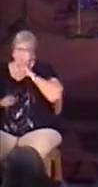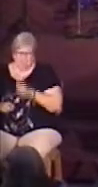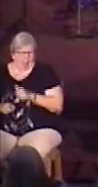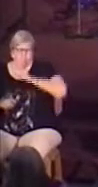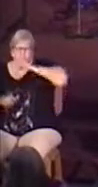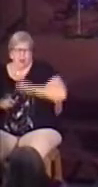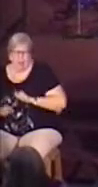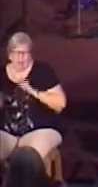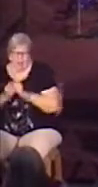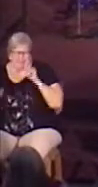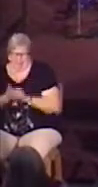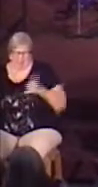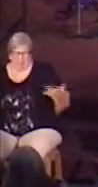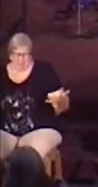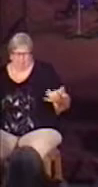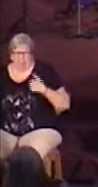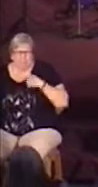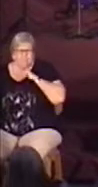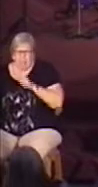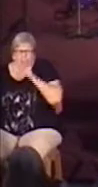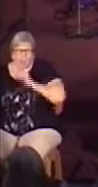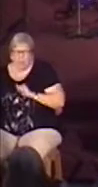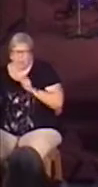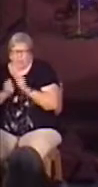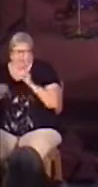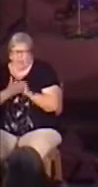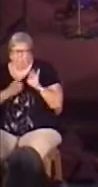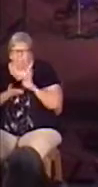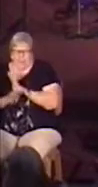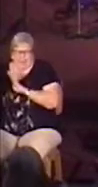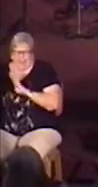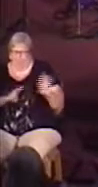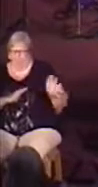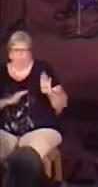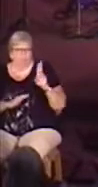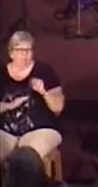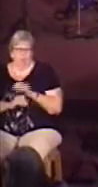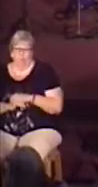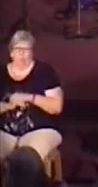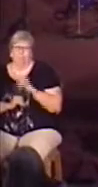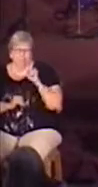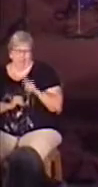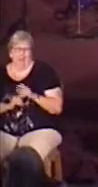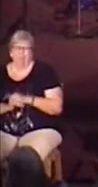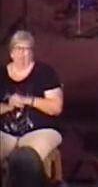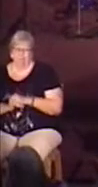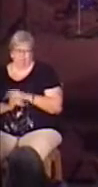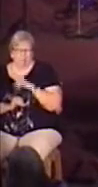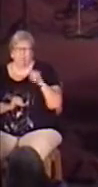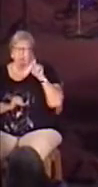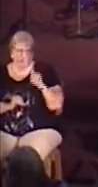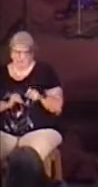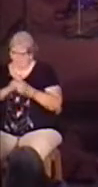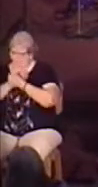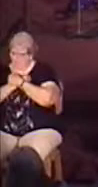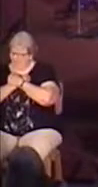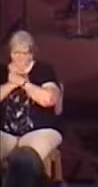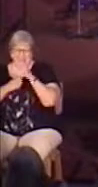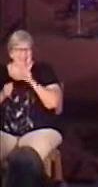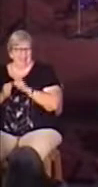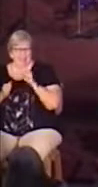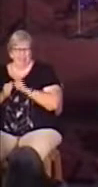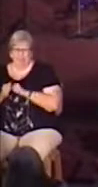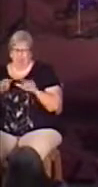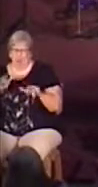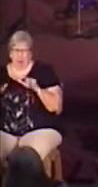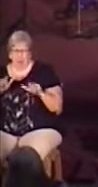with that, right? I am not putting up with that behavior. Oh, no, you've got to. You've got to love every awkward ounce